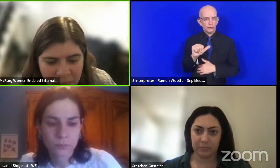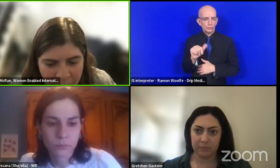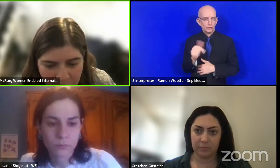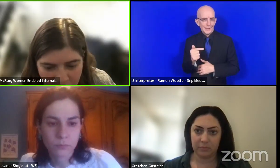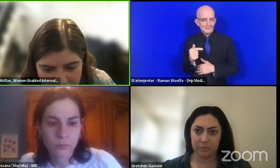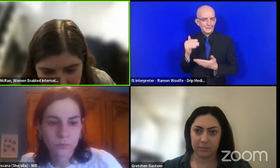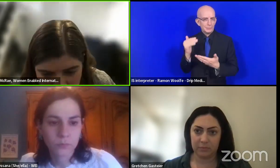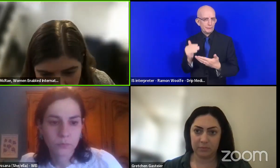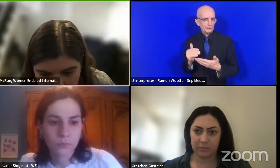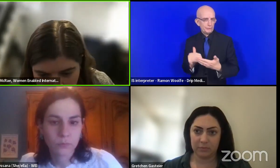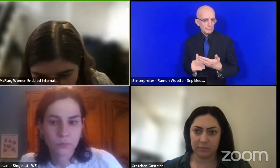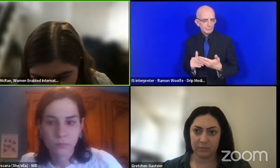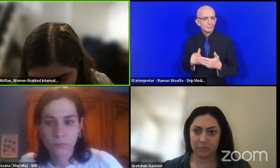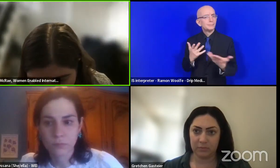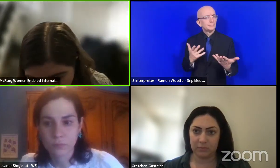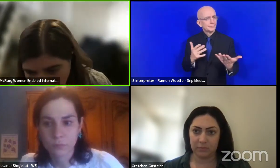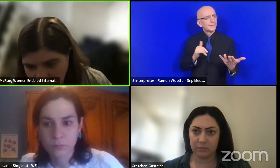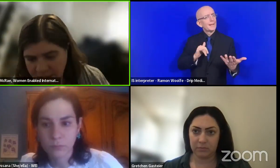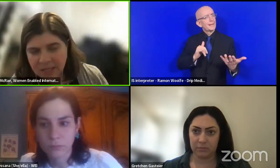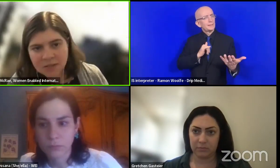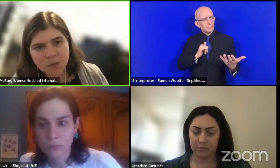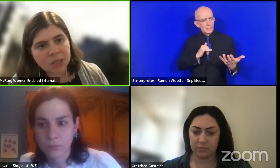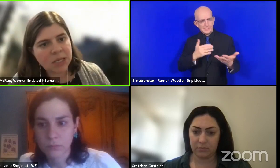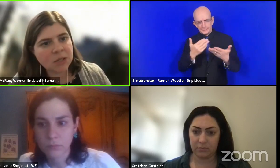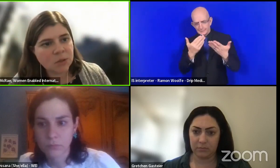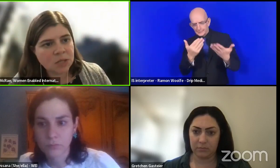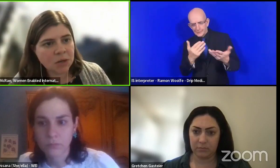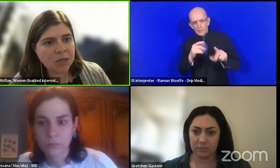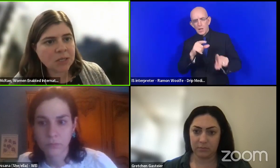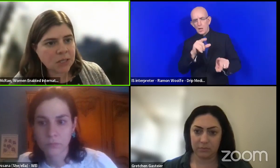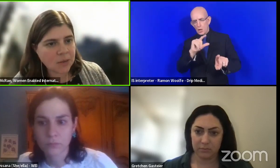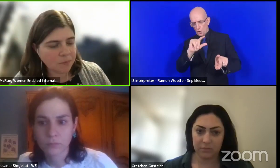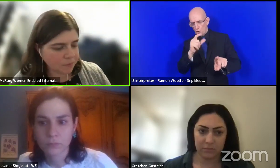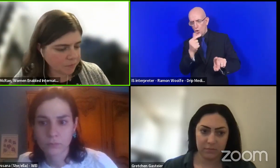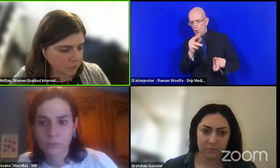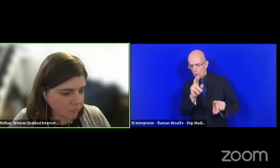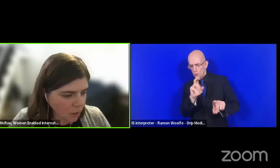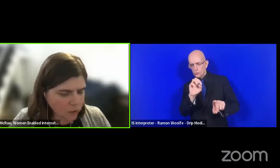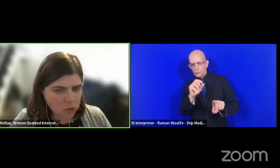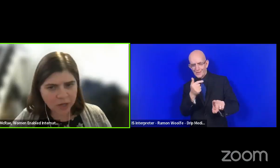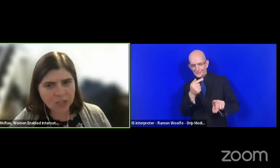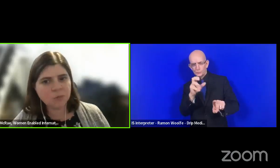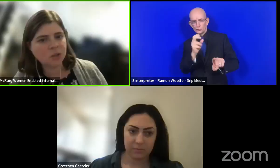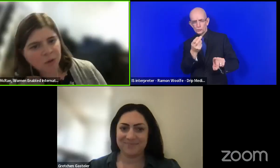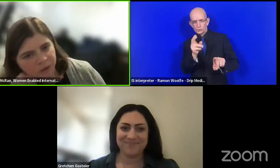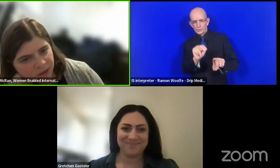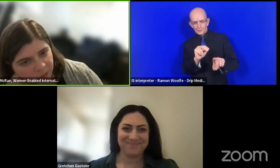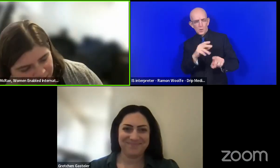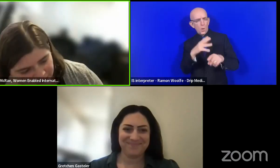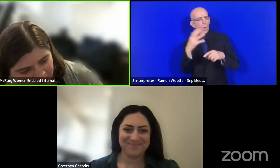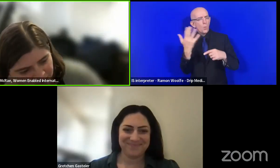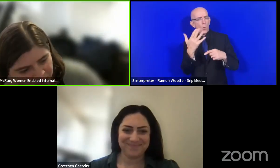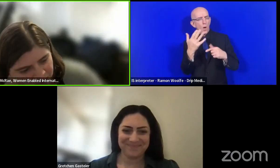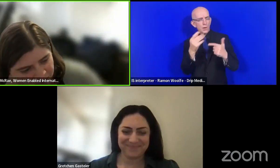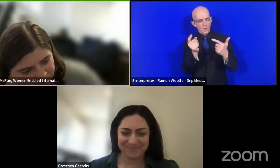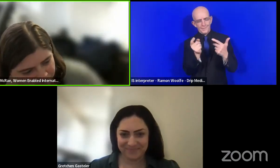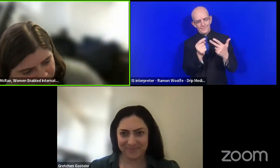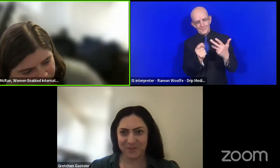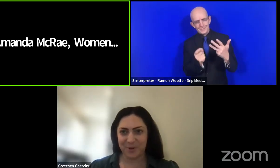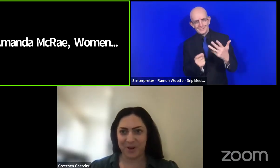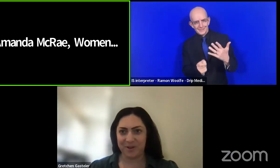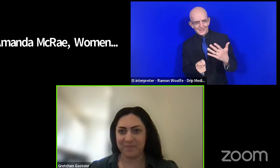think meant that Women Deliver took the protocol and accessibility so seriously. So Gretchen, would you be willing to come in and answer that